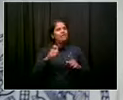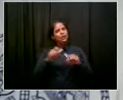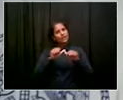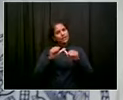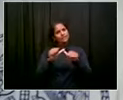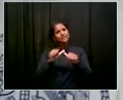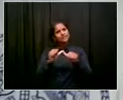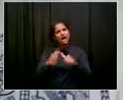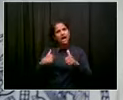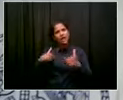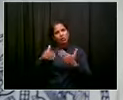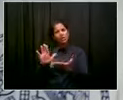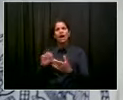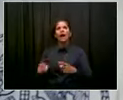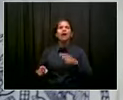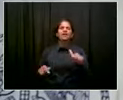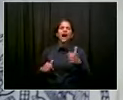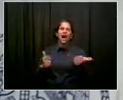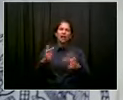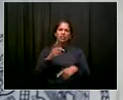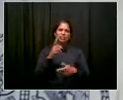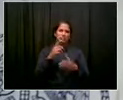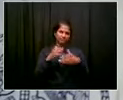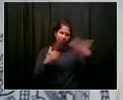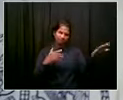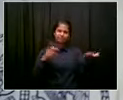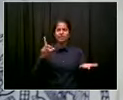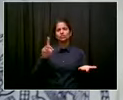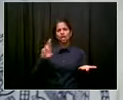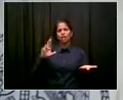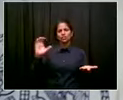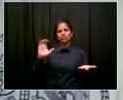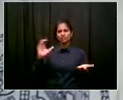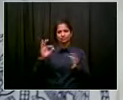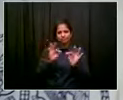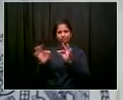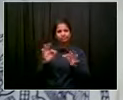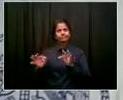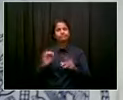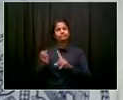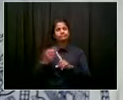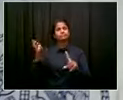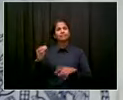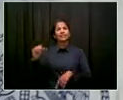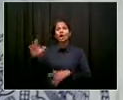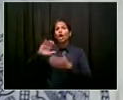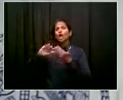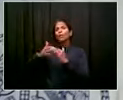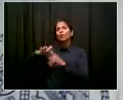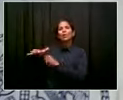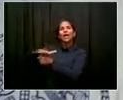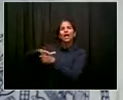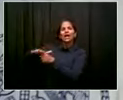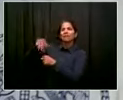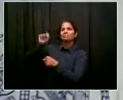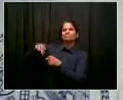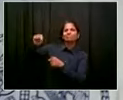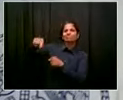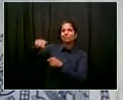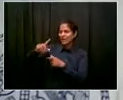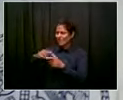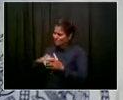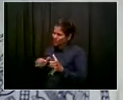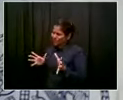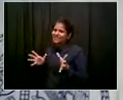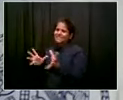the effort at the community level is extraordinary and growing uh the outreach efforts overwhelmingly